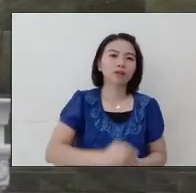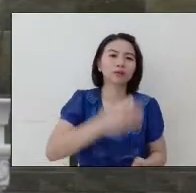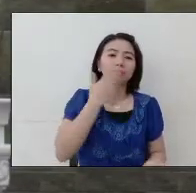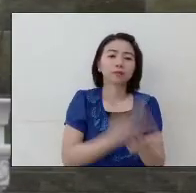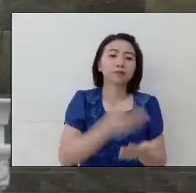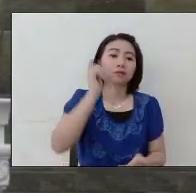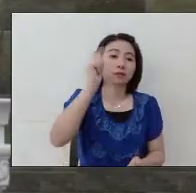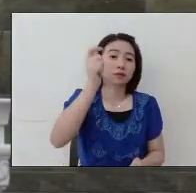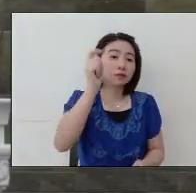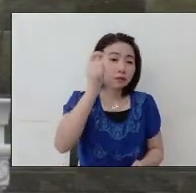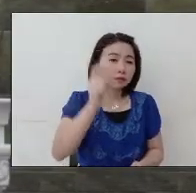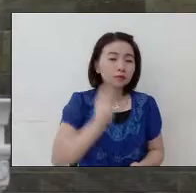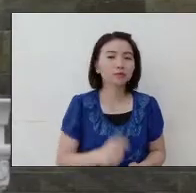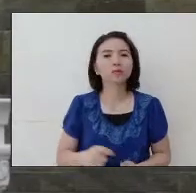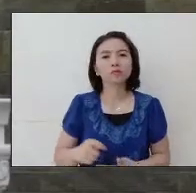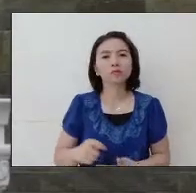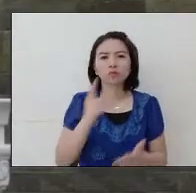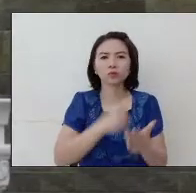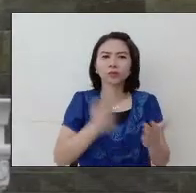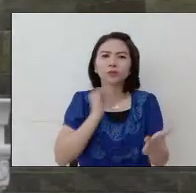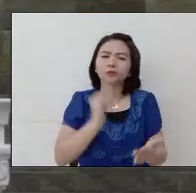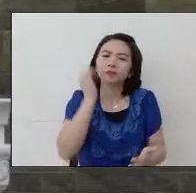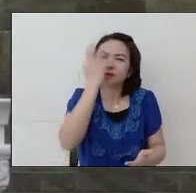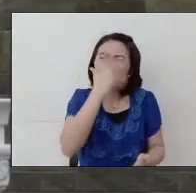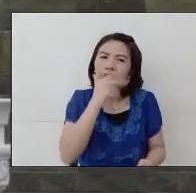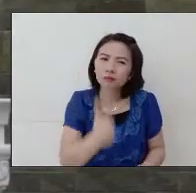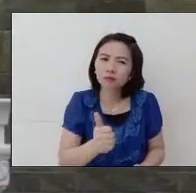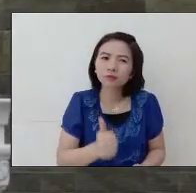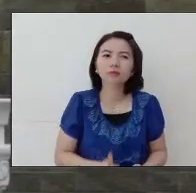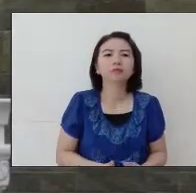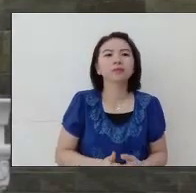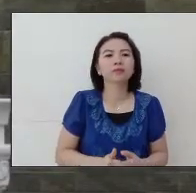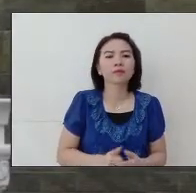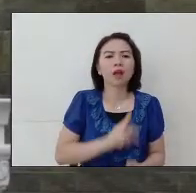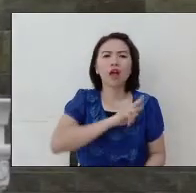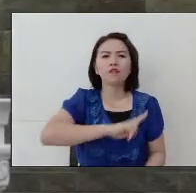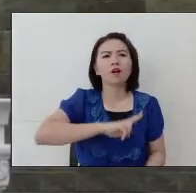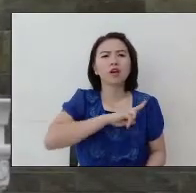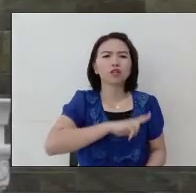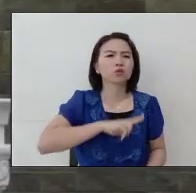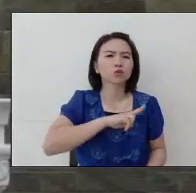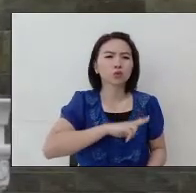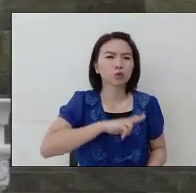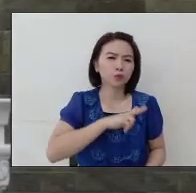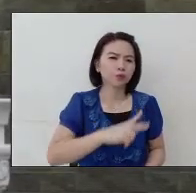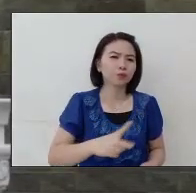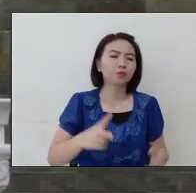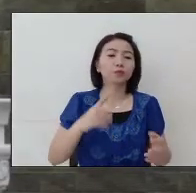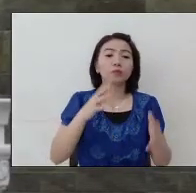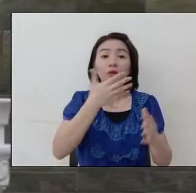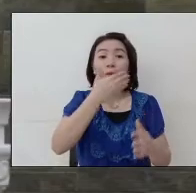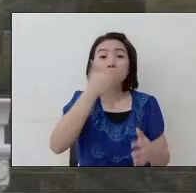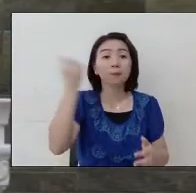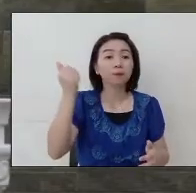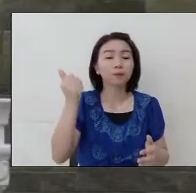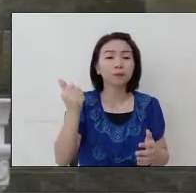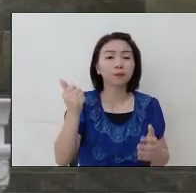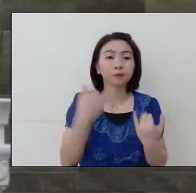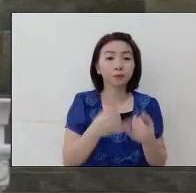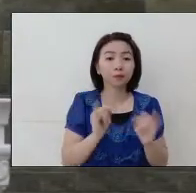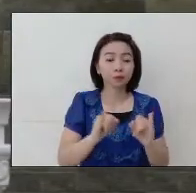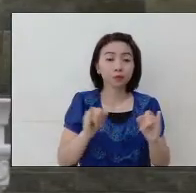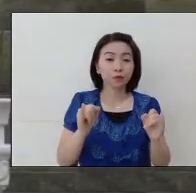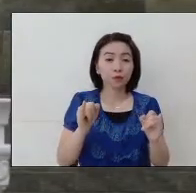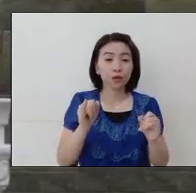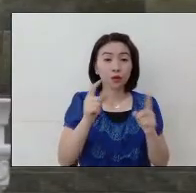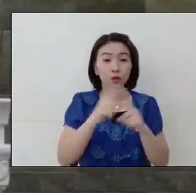admirable, attractive. Virtue is the most comprehensive word in the Greek word. In the Greek word, mga